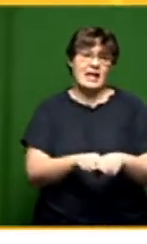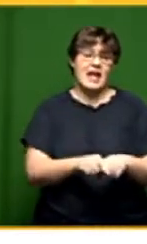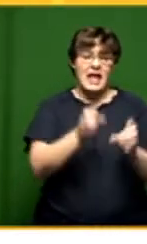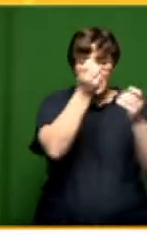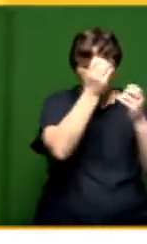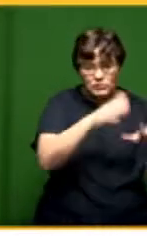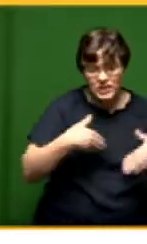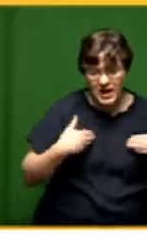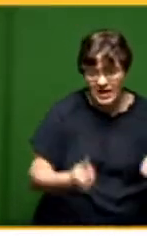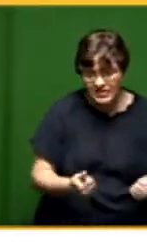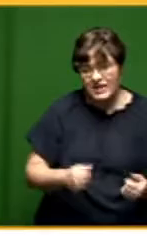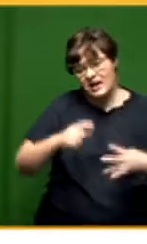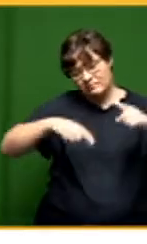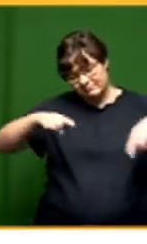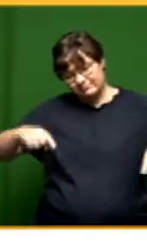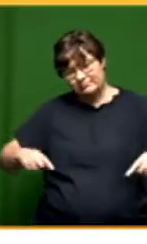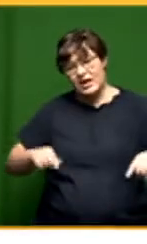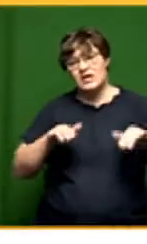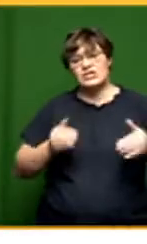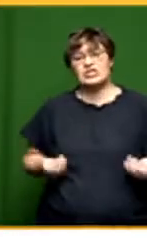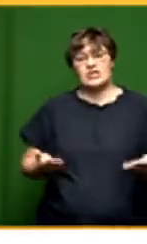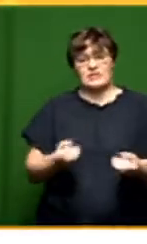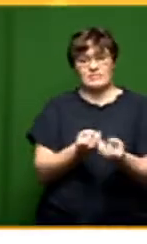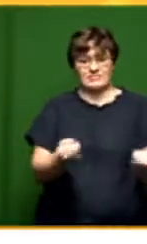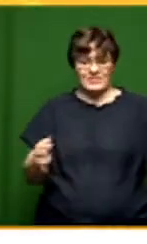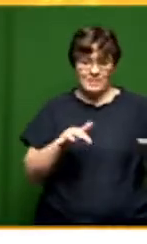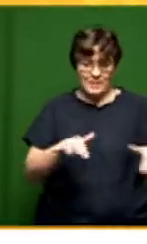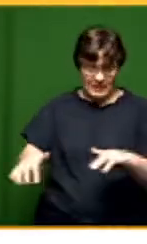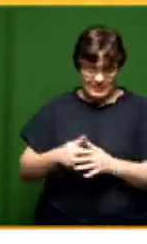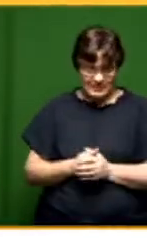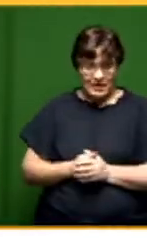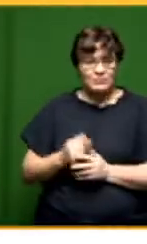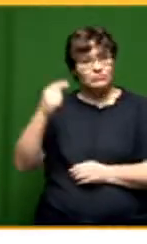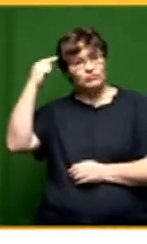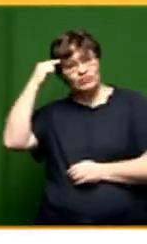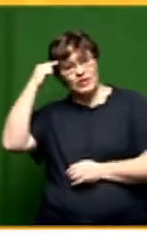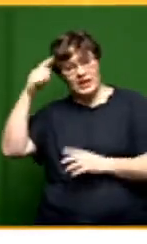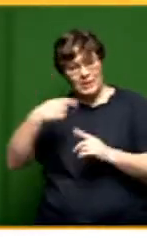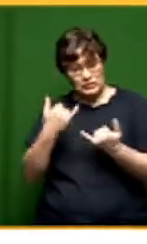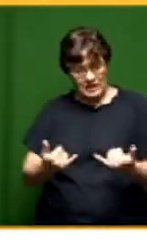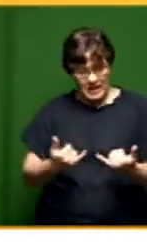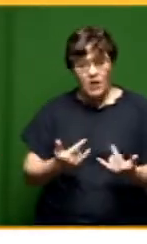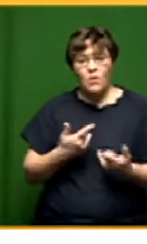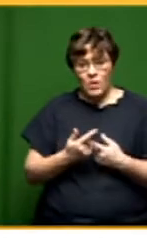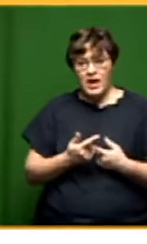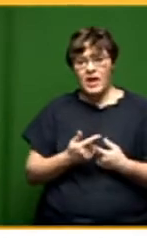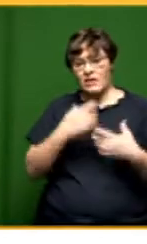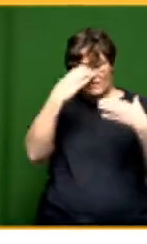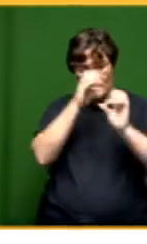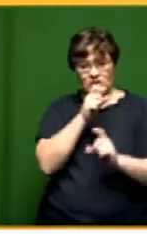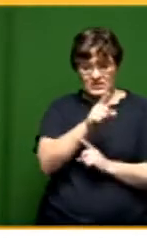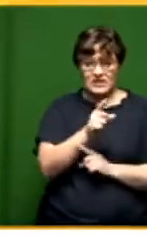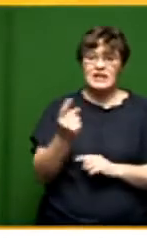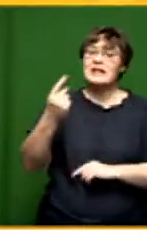information and, of course, other public services. So want to ponder upon today as we do mark